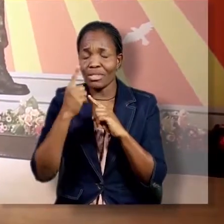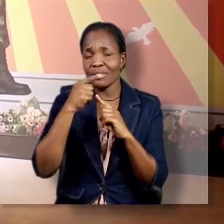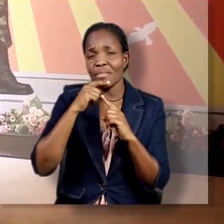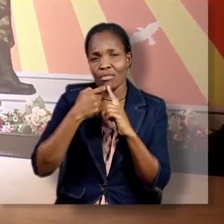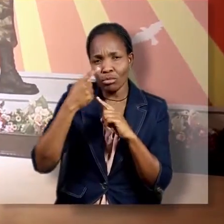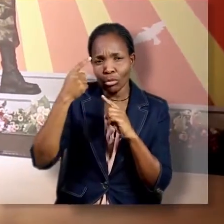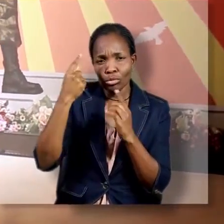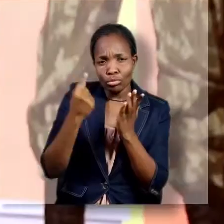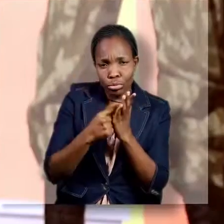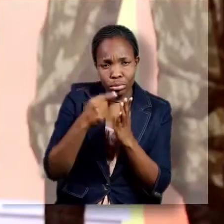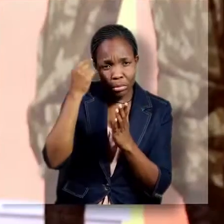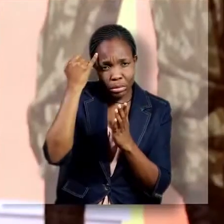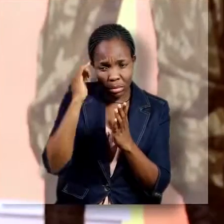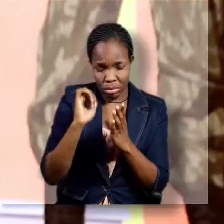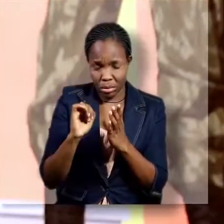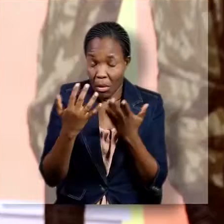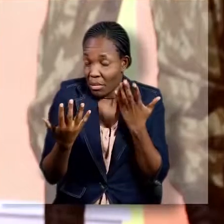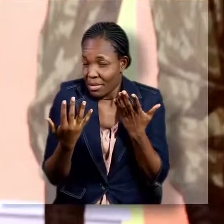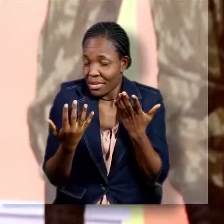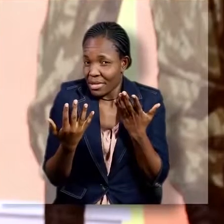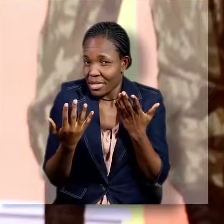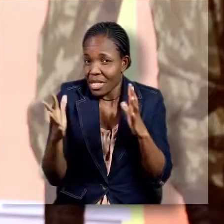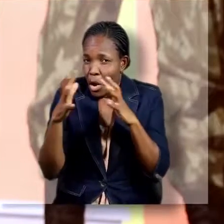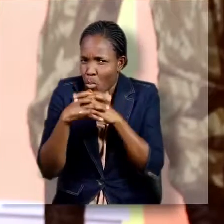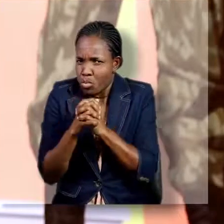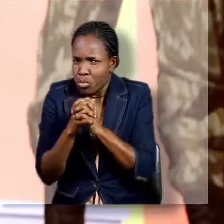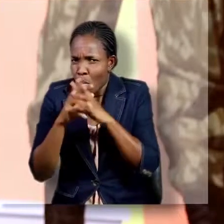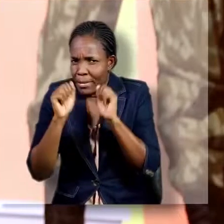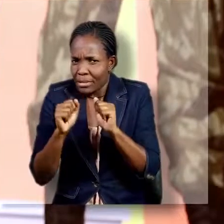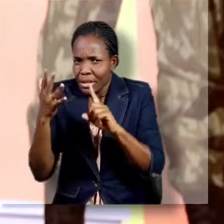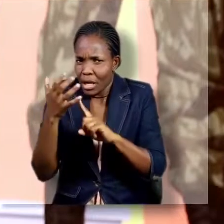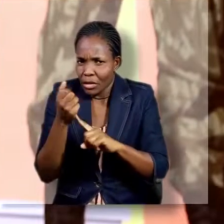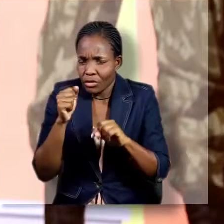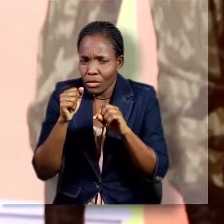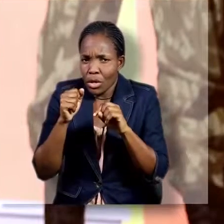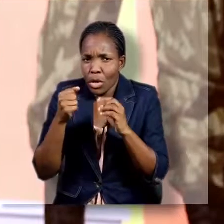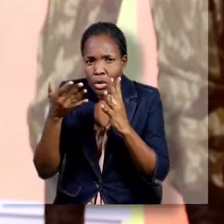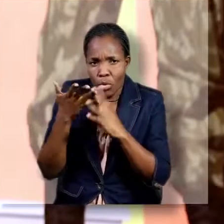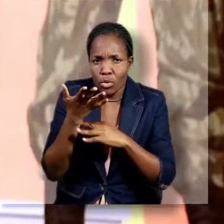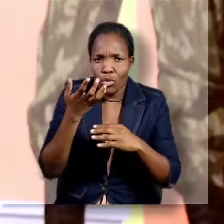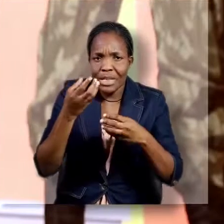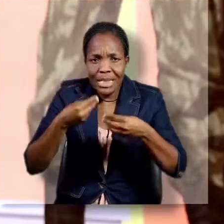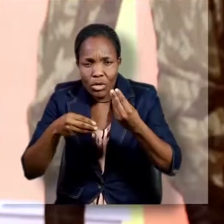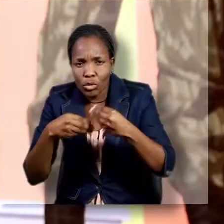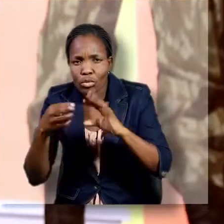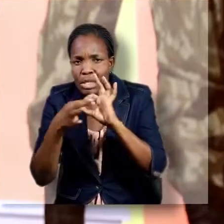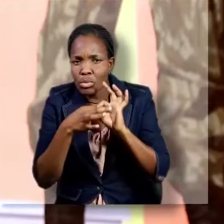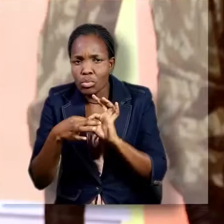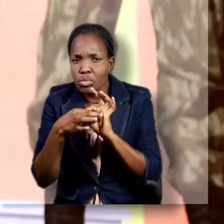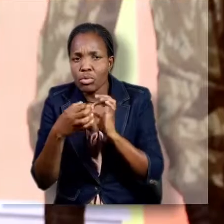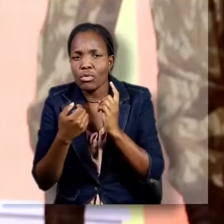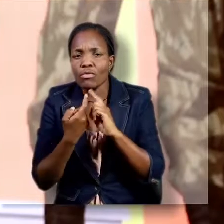Ghana? Or should the unity be achieved more gradually through economic cooperation as suggested